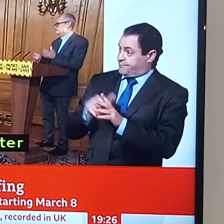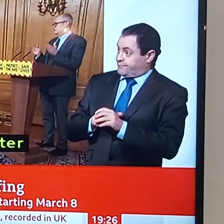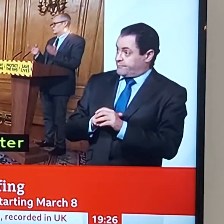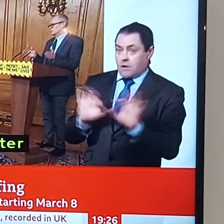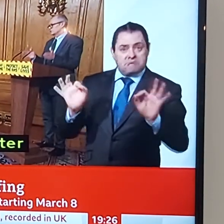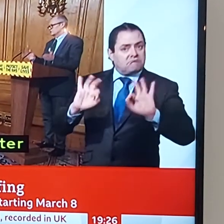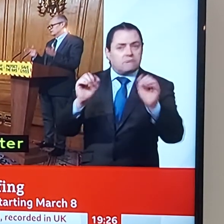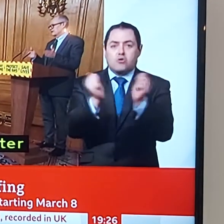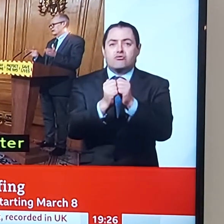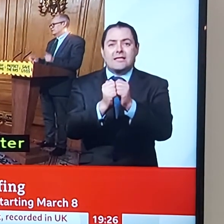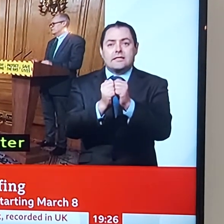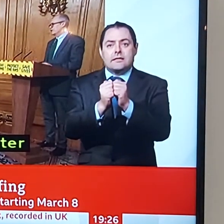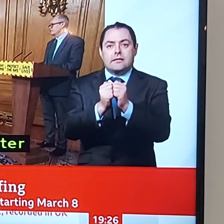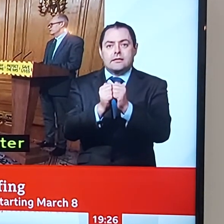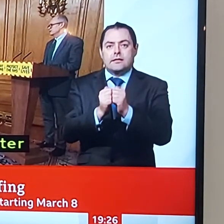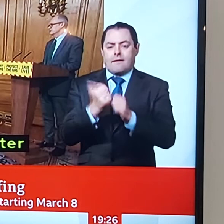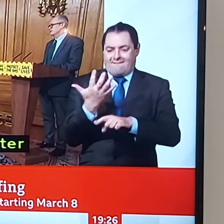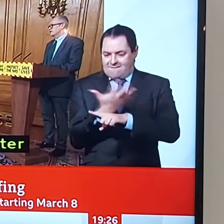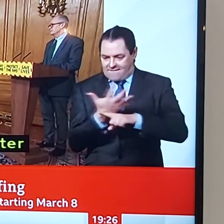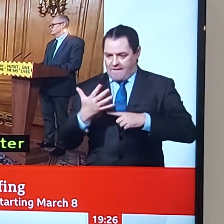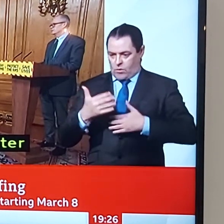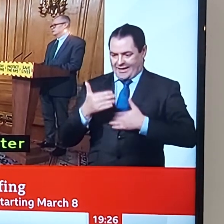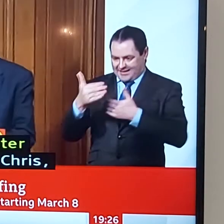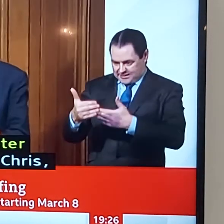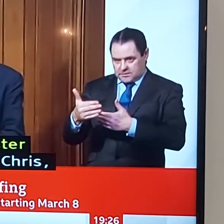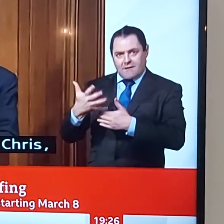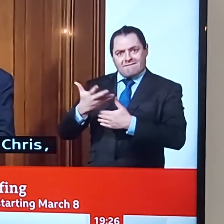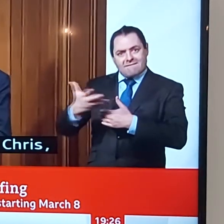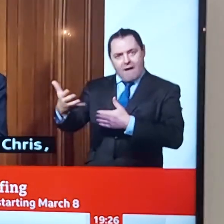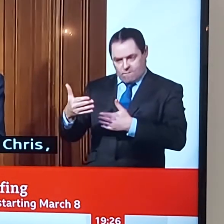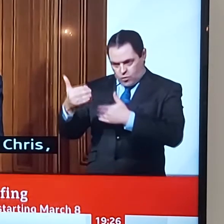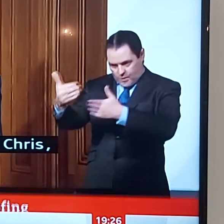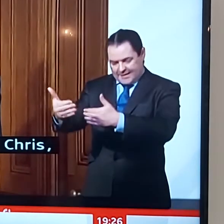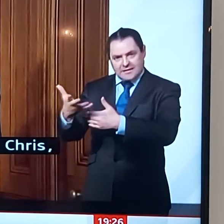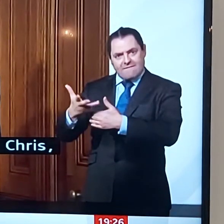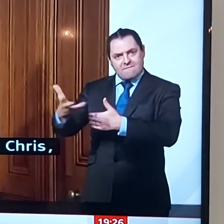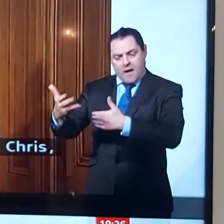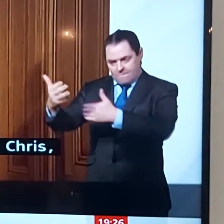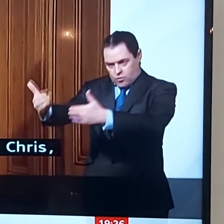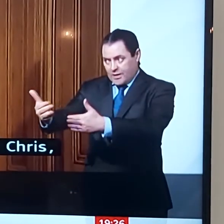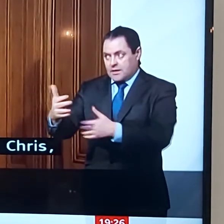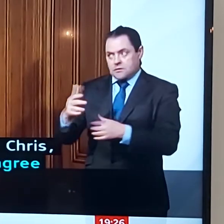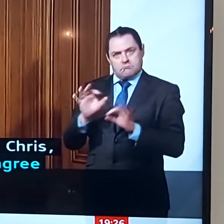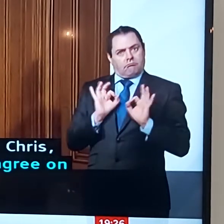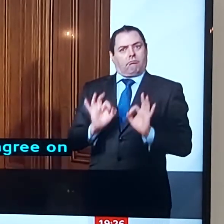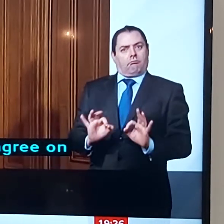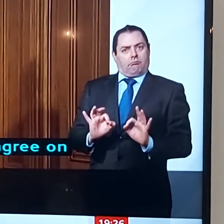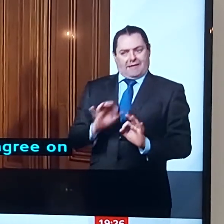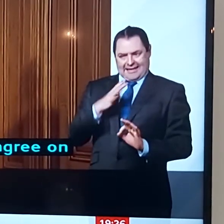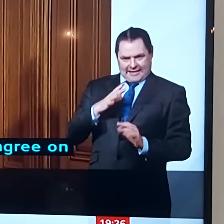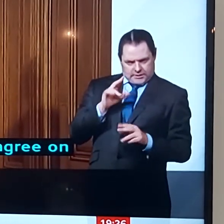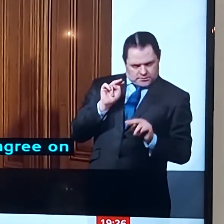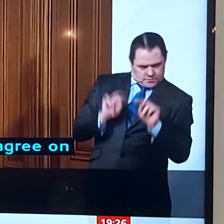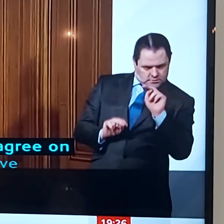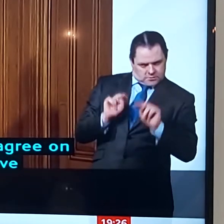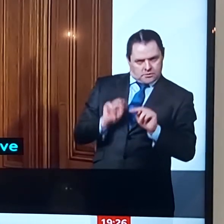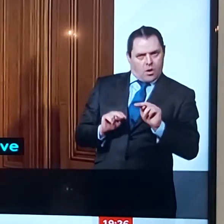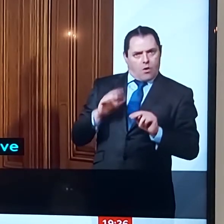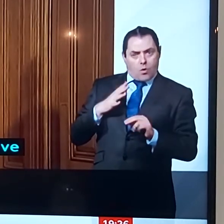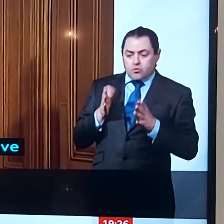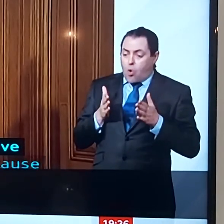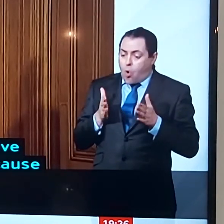the caution of going every 5 weeks is very important, because we need to measure so that we're not flying blind on this. We need to know what the impact of the